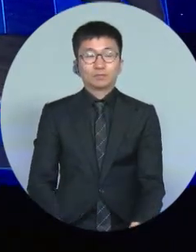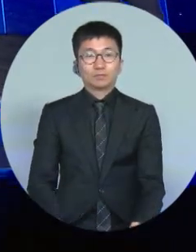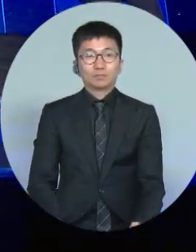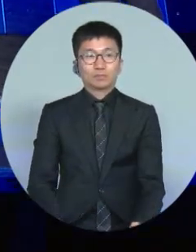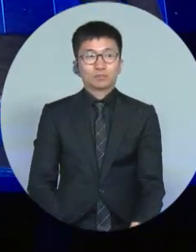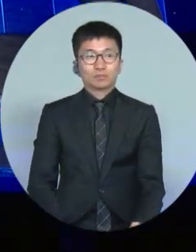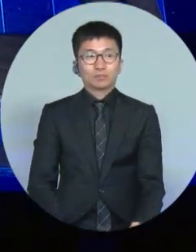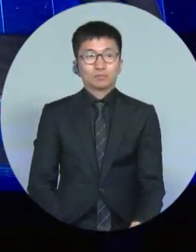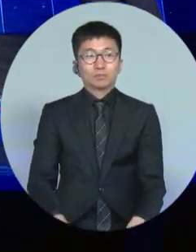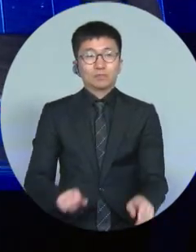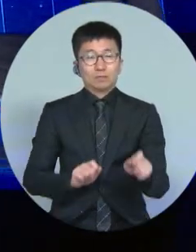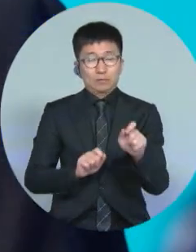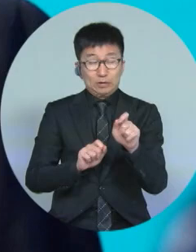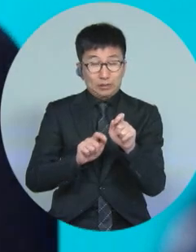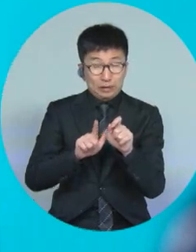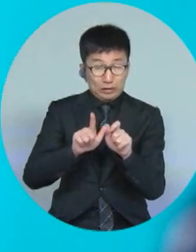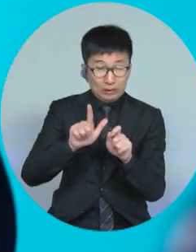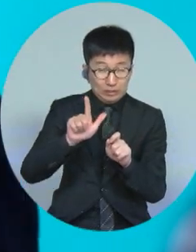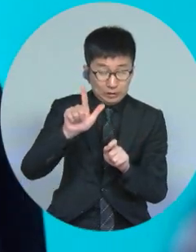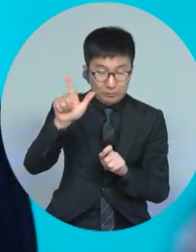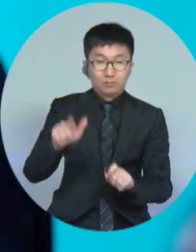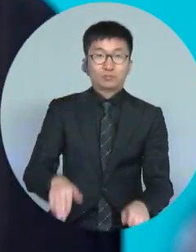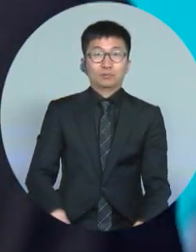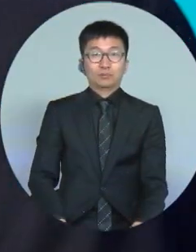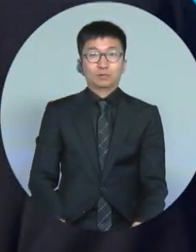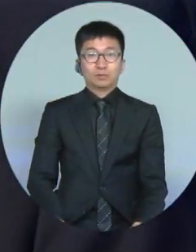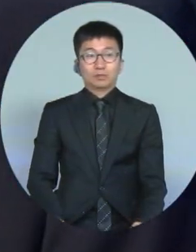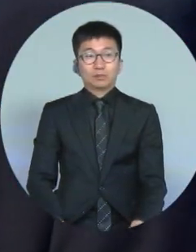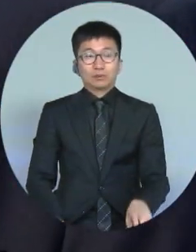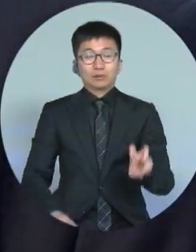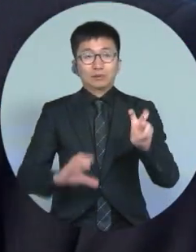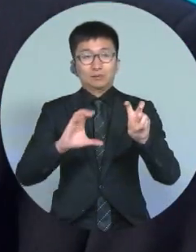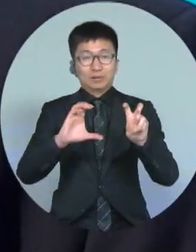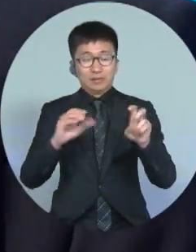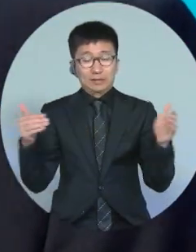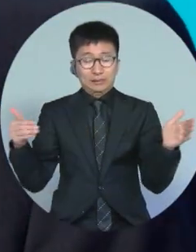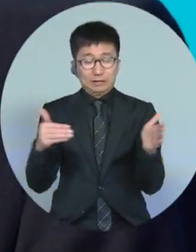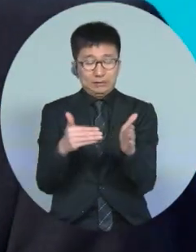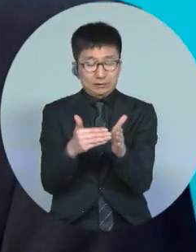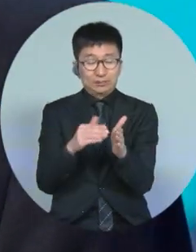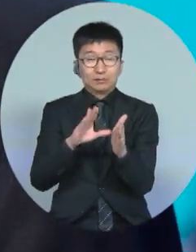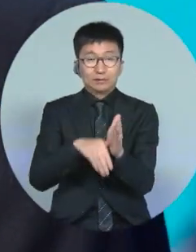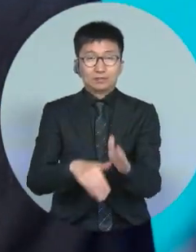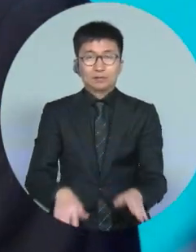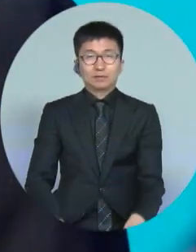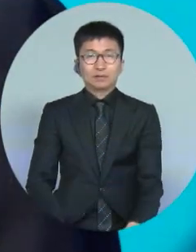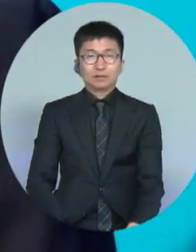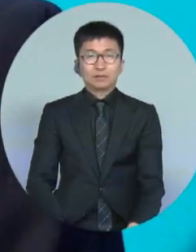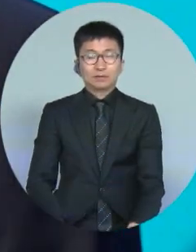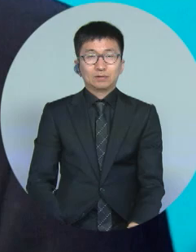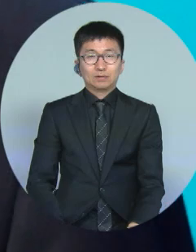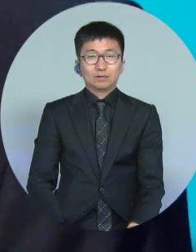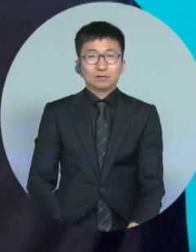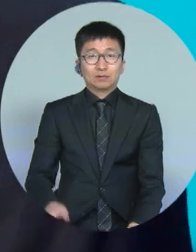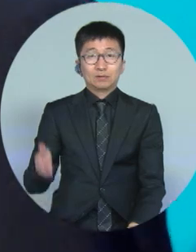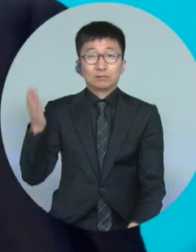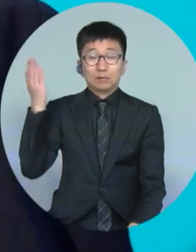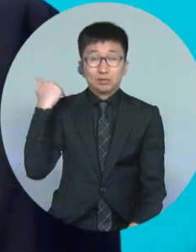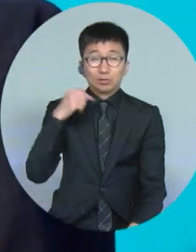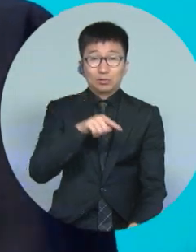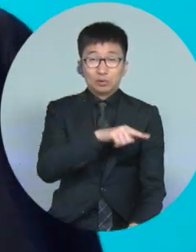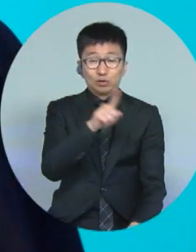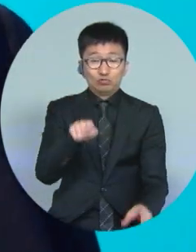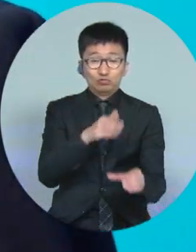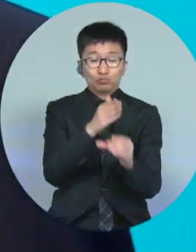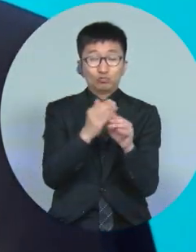end of the 20th century. But of course, it is shrinking. Below them is the old working class, the